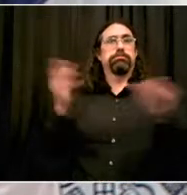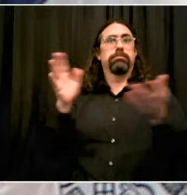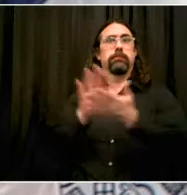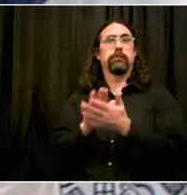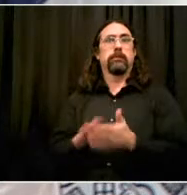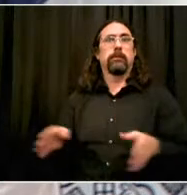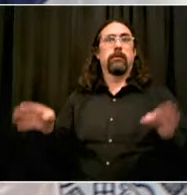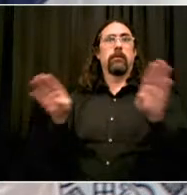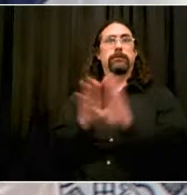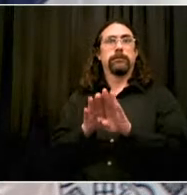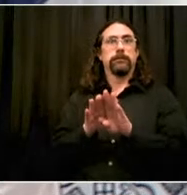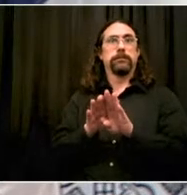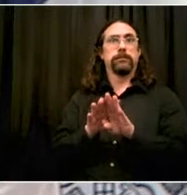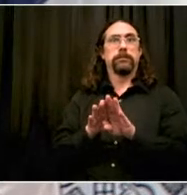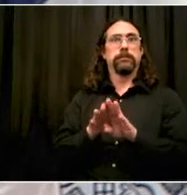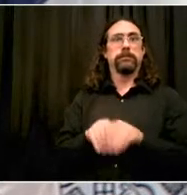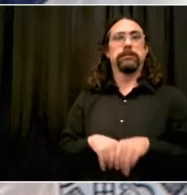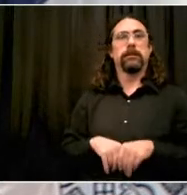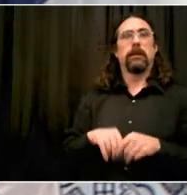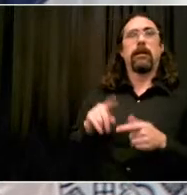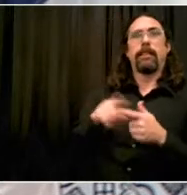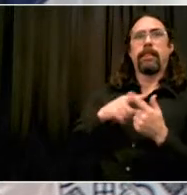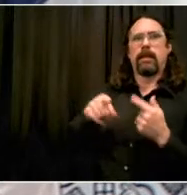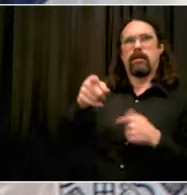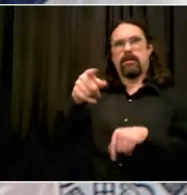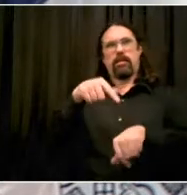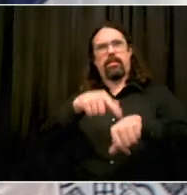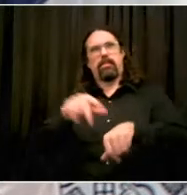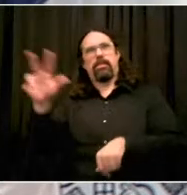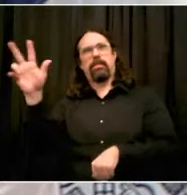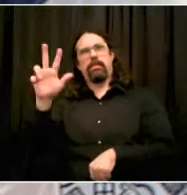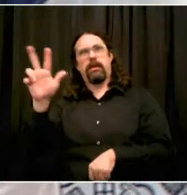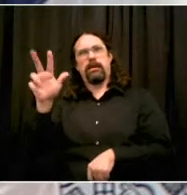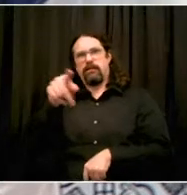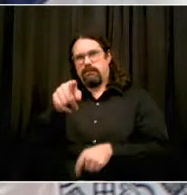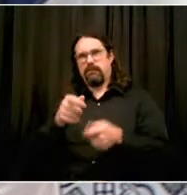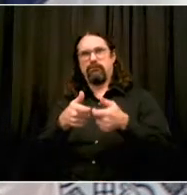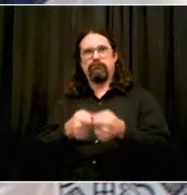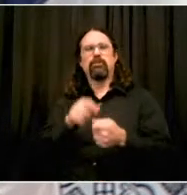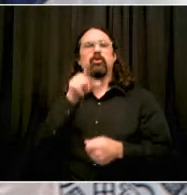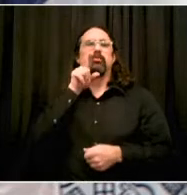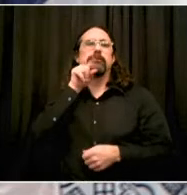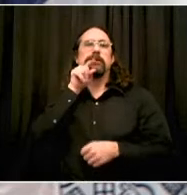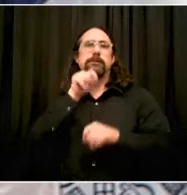So, given the delay we've seen, like with this briefing today,